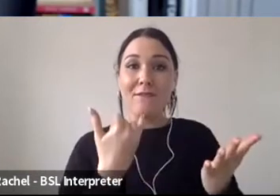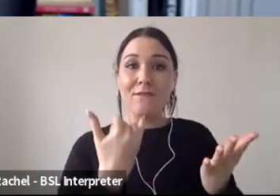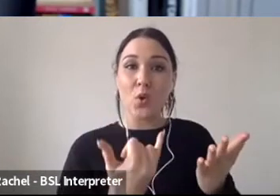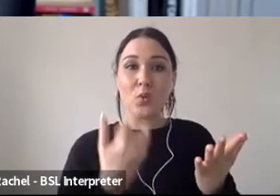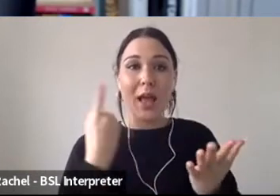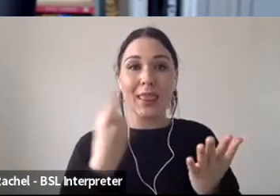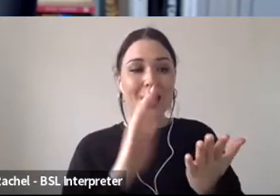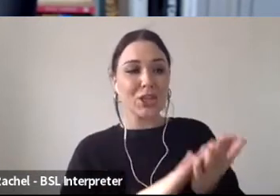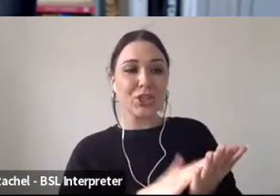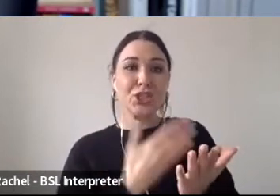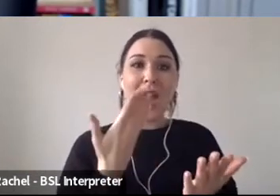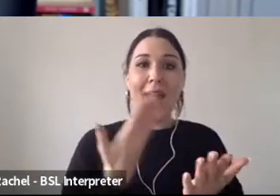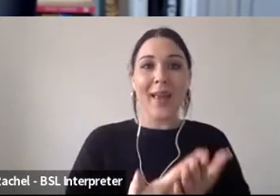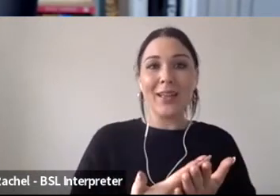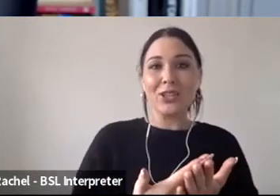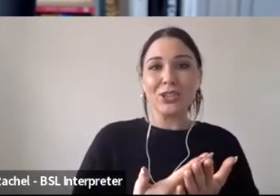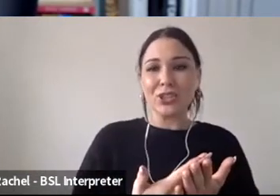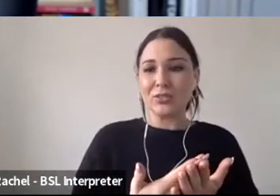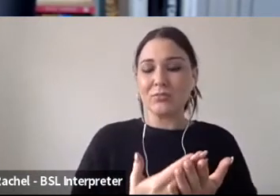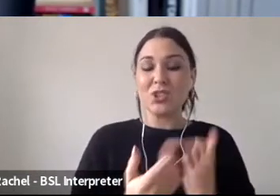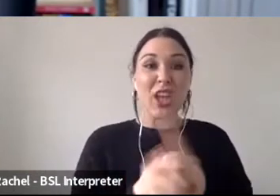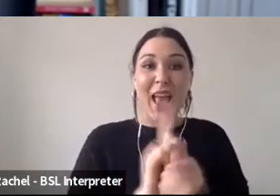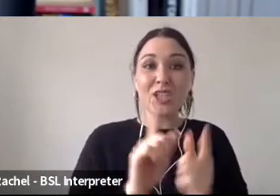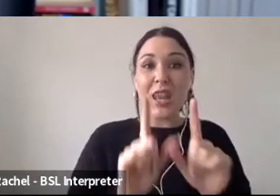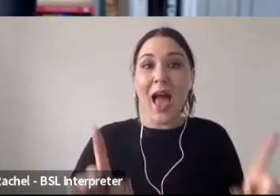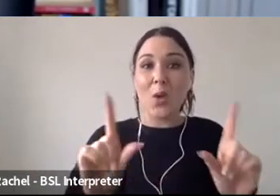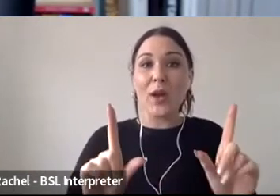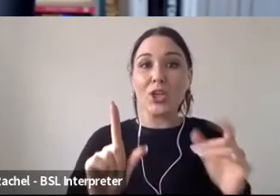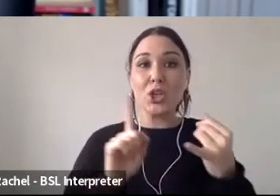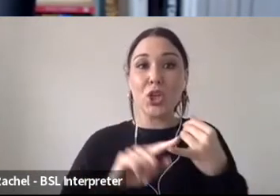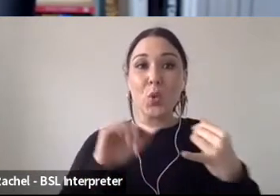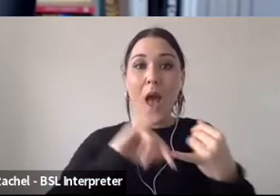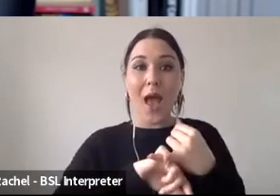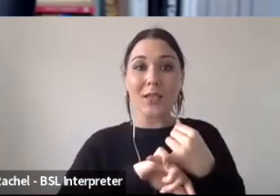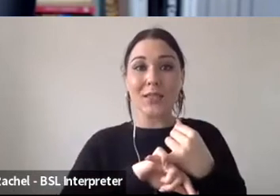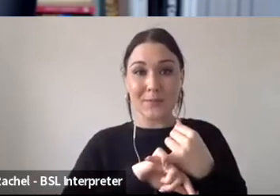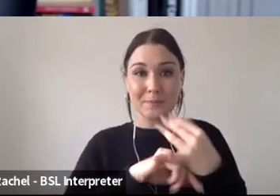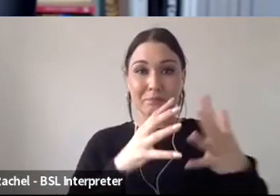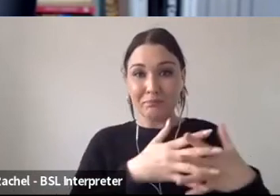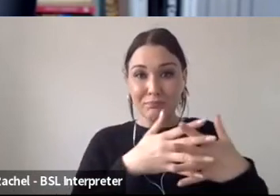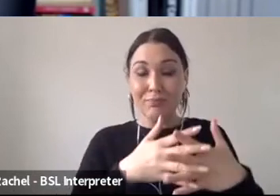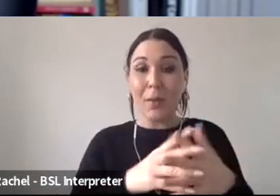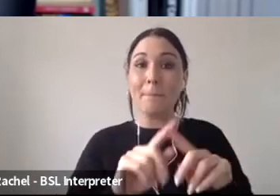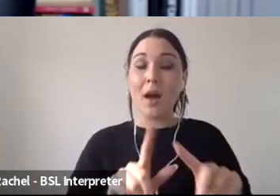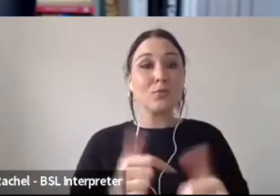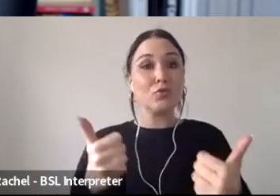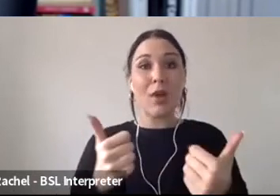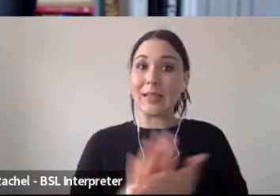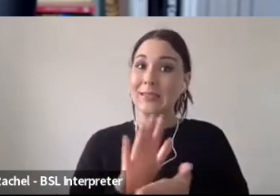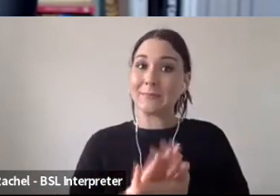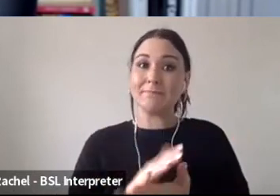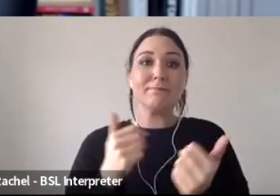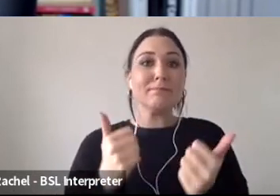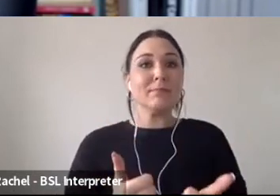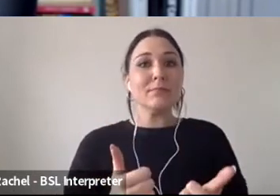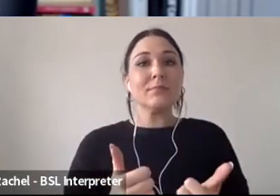to the US version of English, weirdly, in order for it to work. But I can now get live captions for a phone call, which